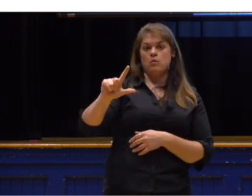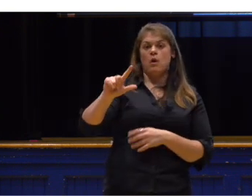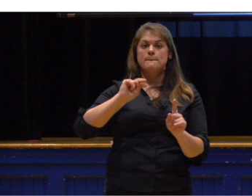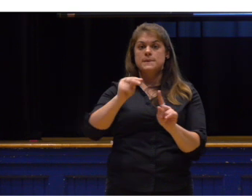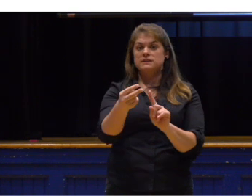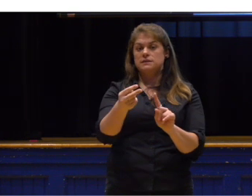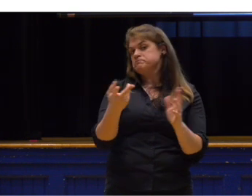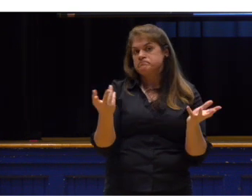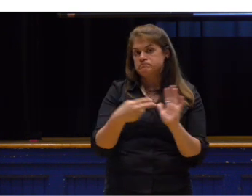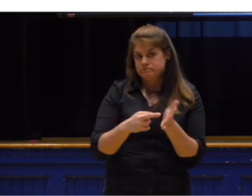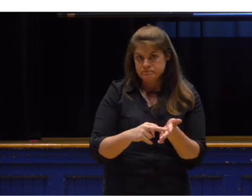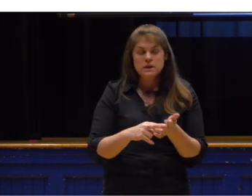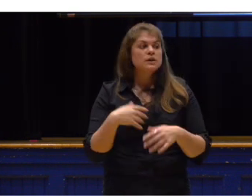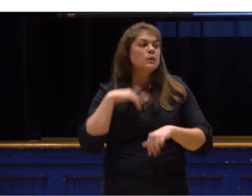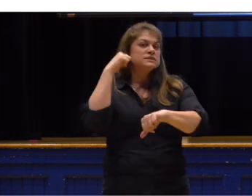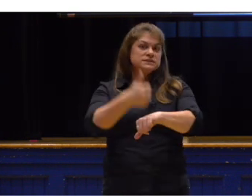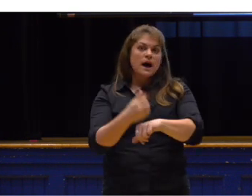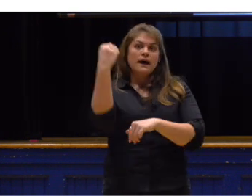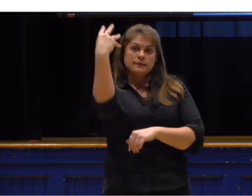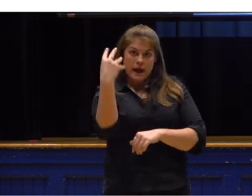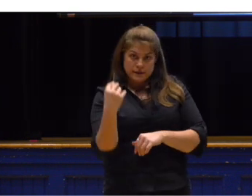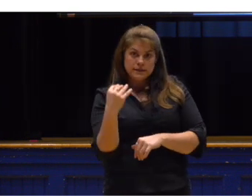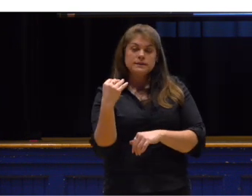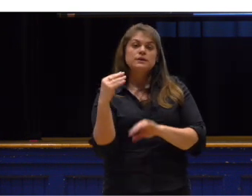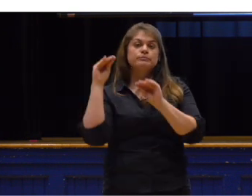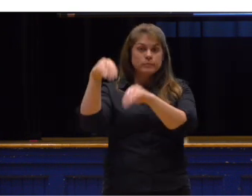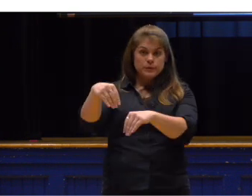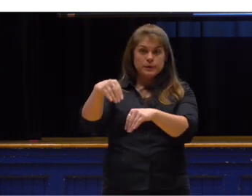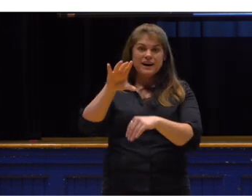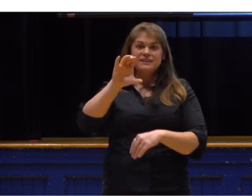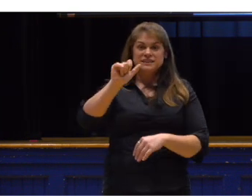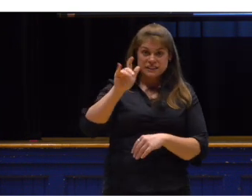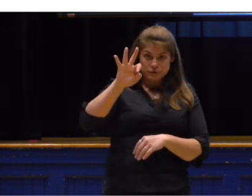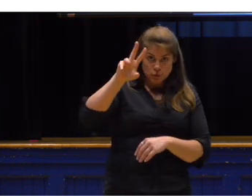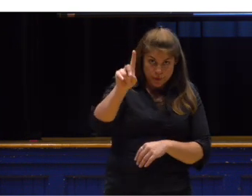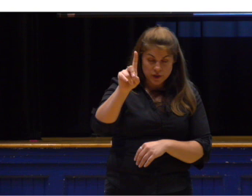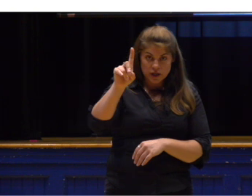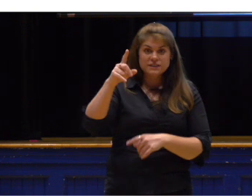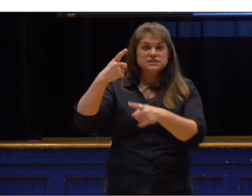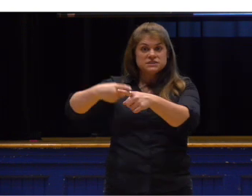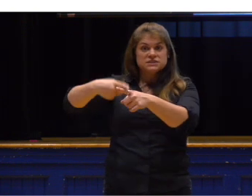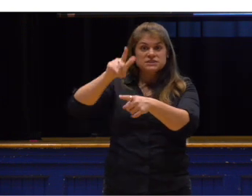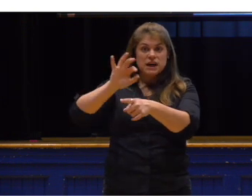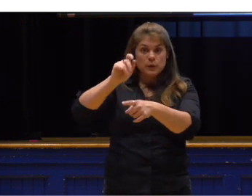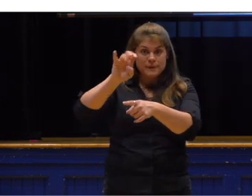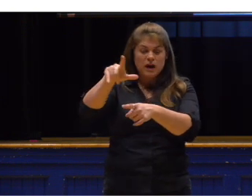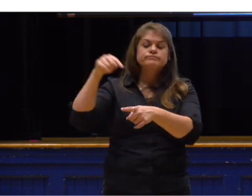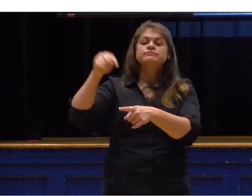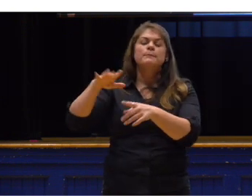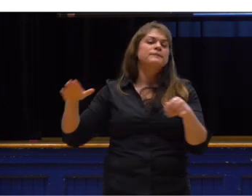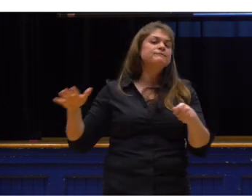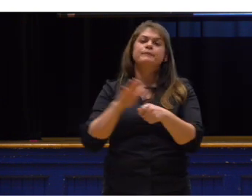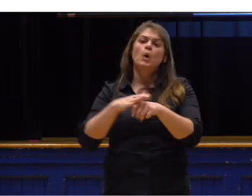I mentioned the traffic light that will be going in at Cliffwood and Taco Bell. That intersection, full pedestrian